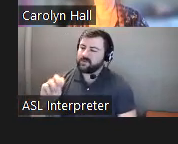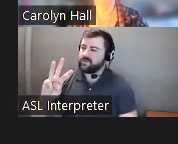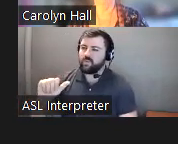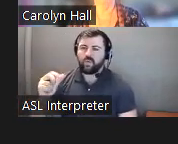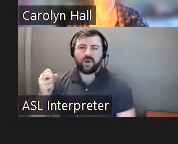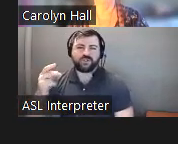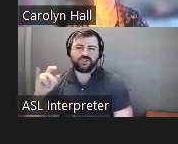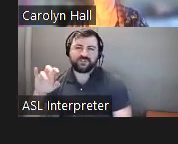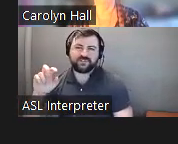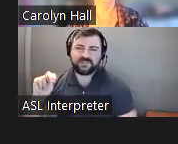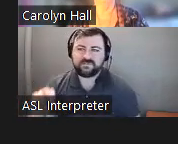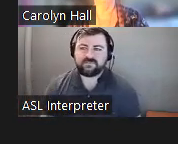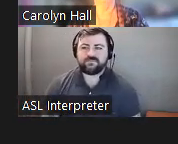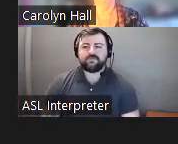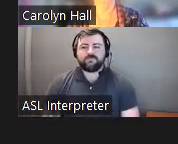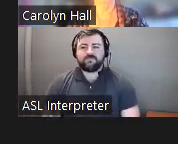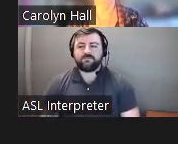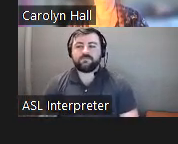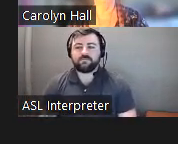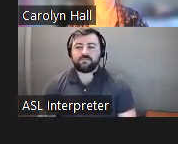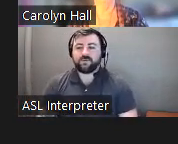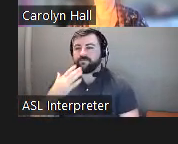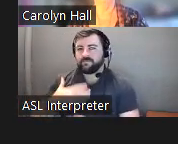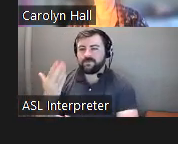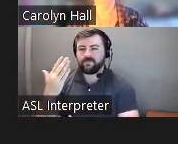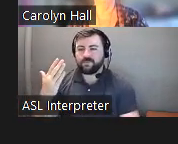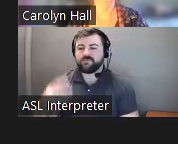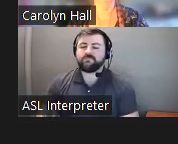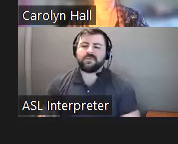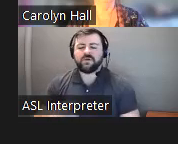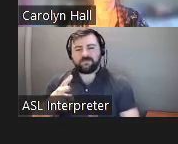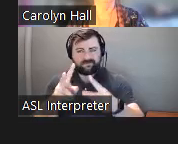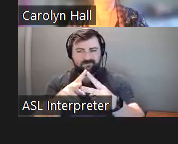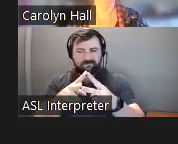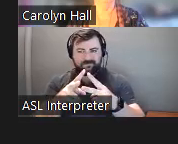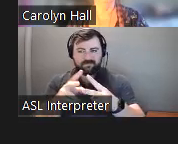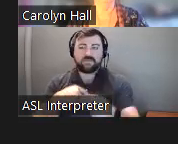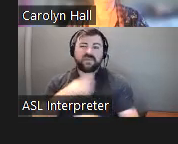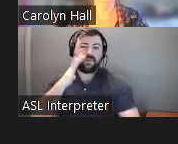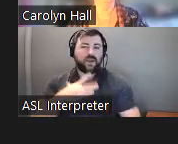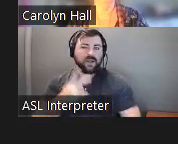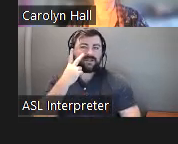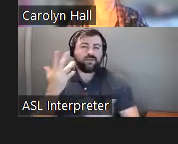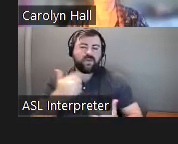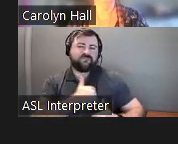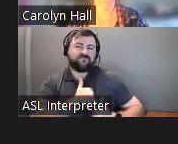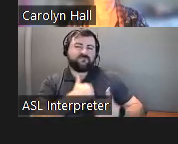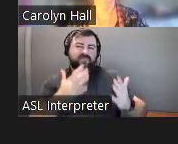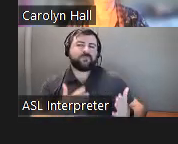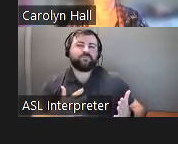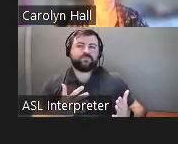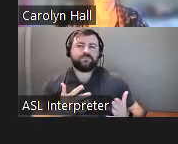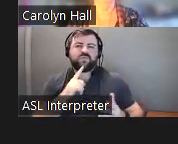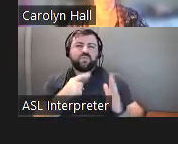Thank you, Tasha. Good morning, everyone. So, two things. I'd like to see veterans represented on this list